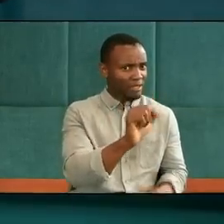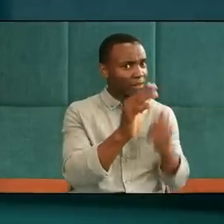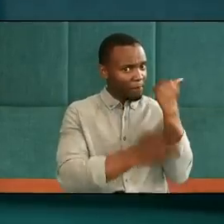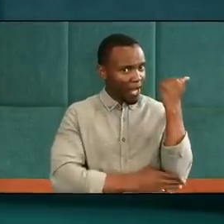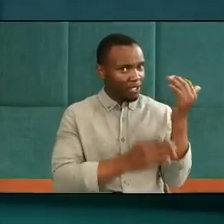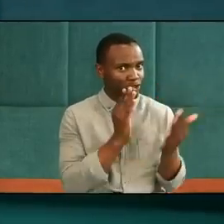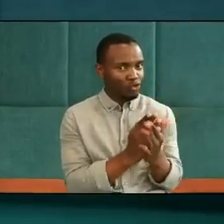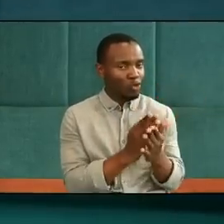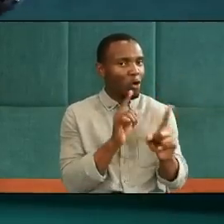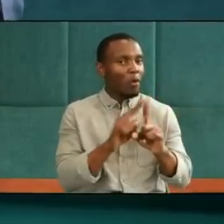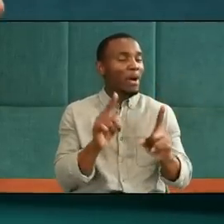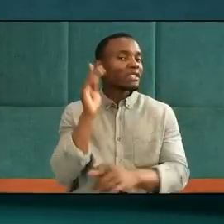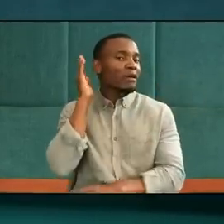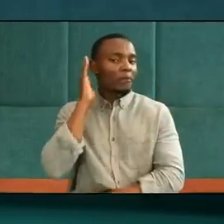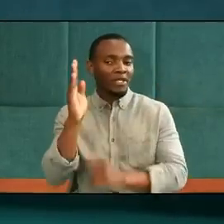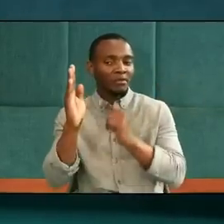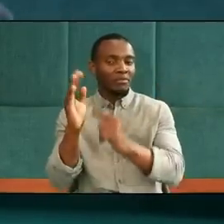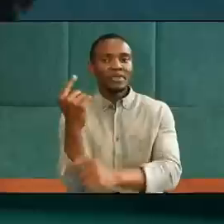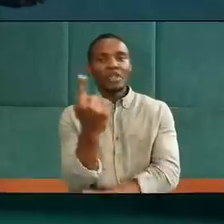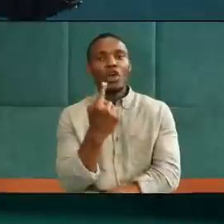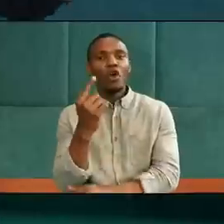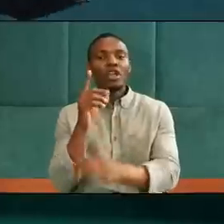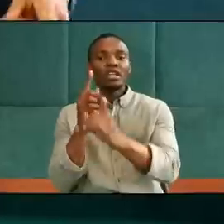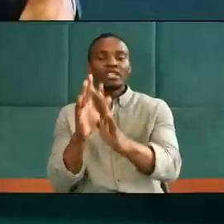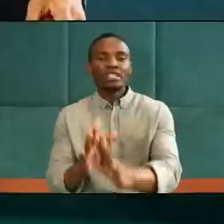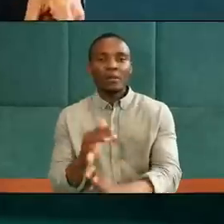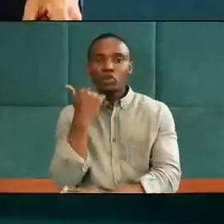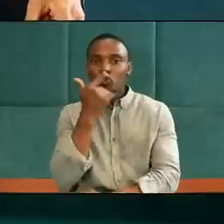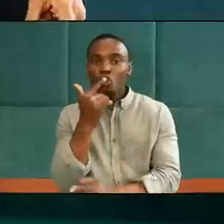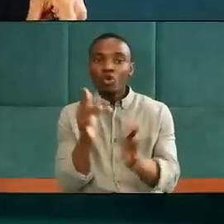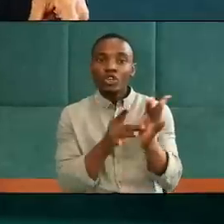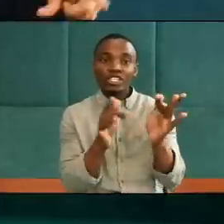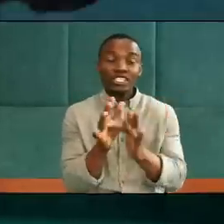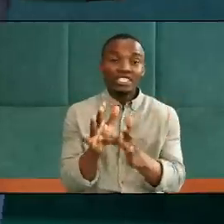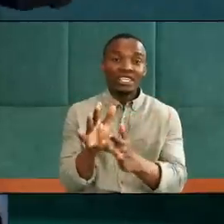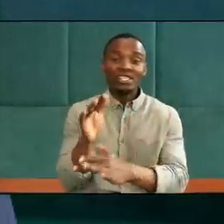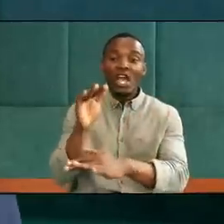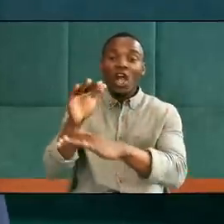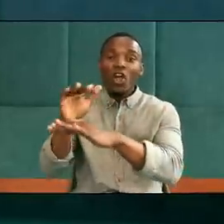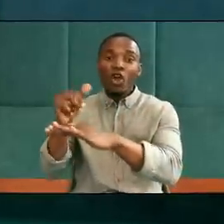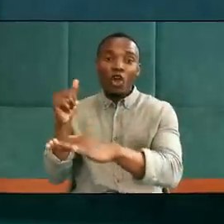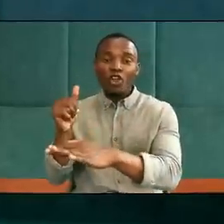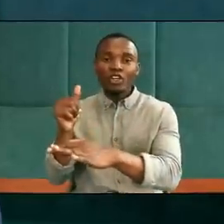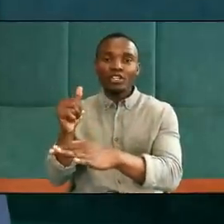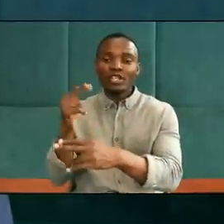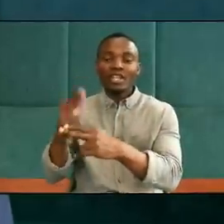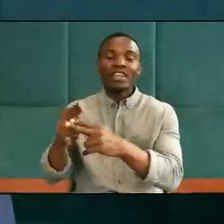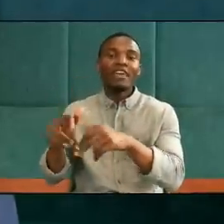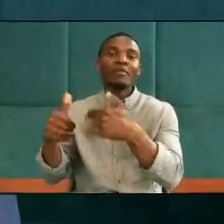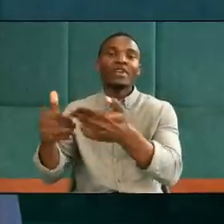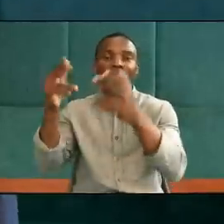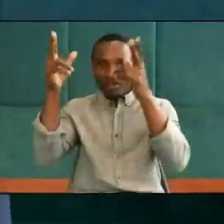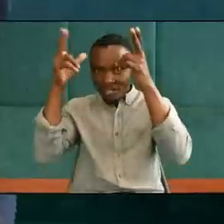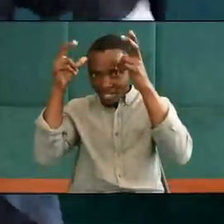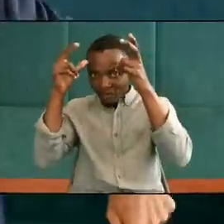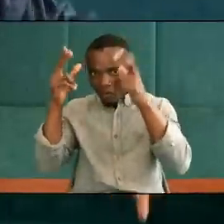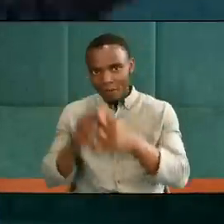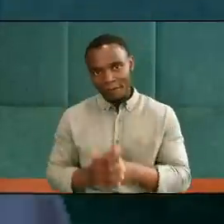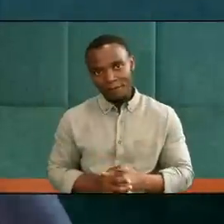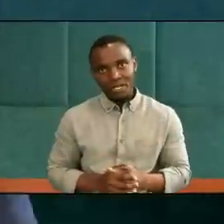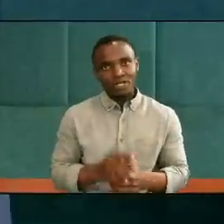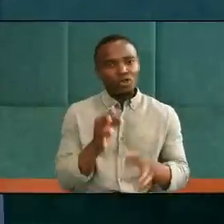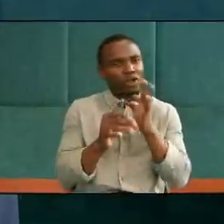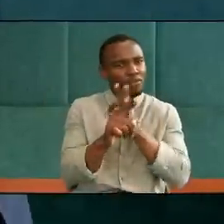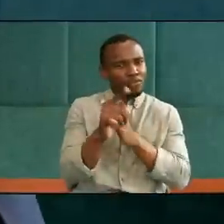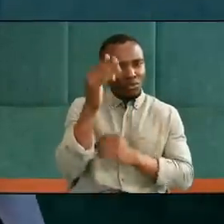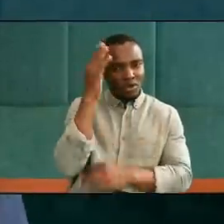Peter is the only disciple among the 12 that Jesus called a devil. And so if you knew